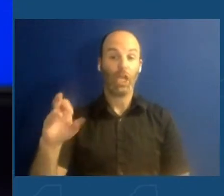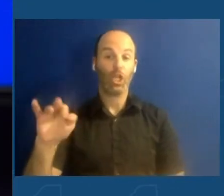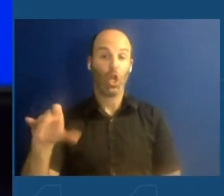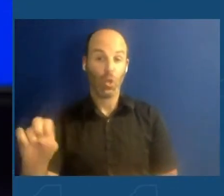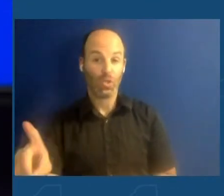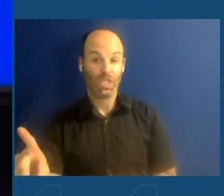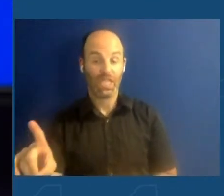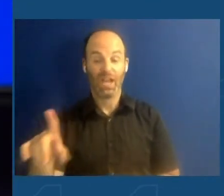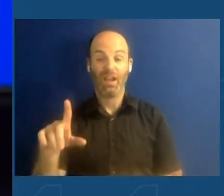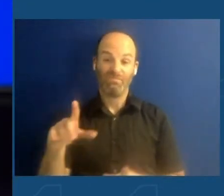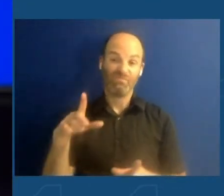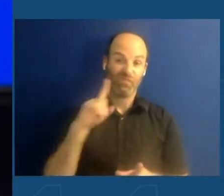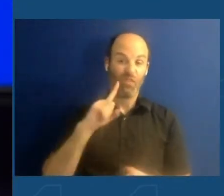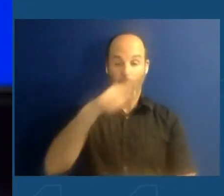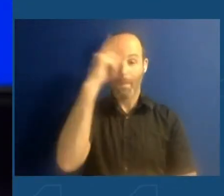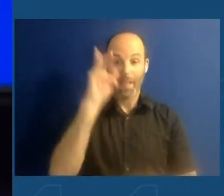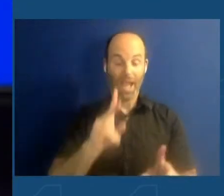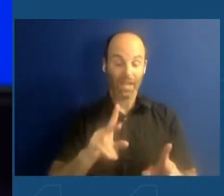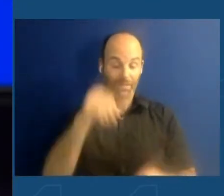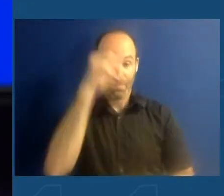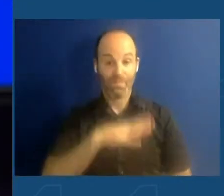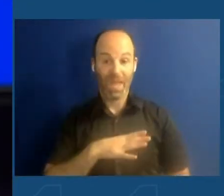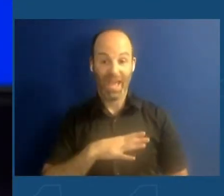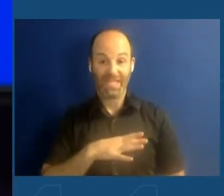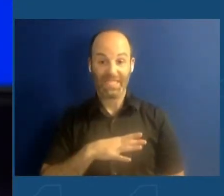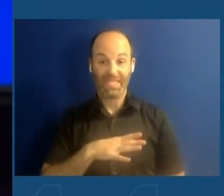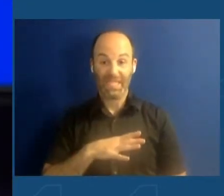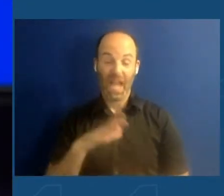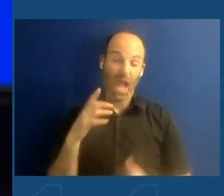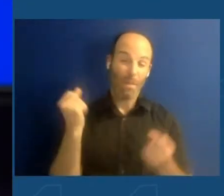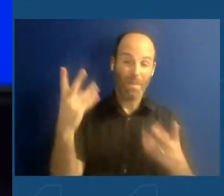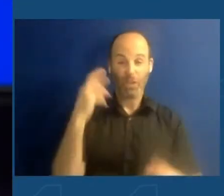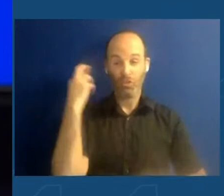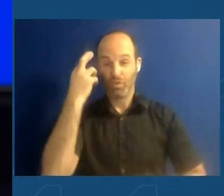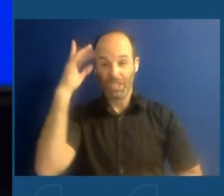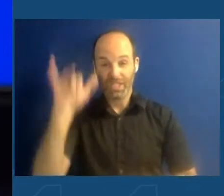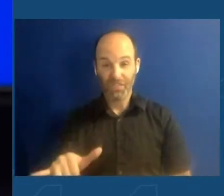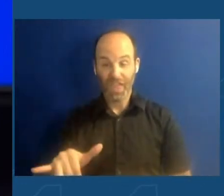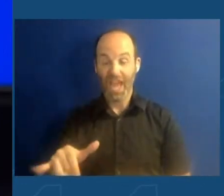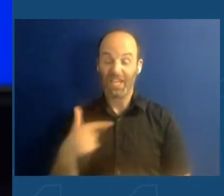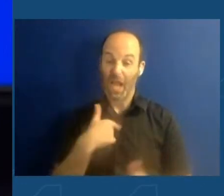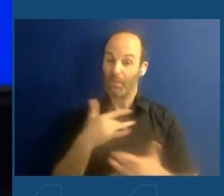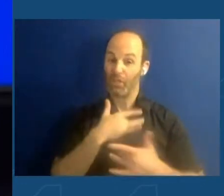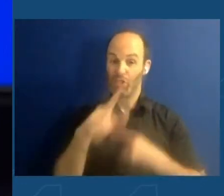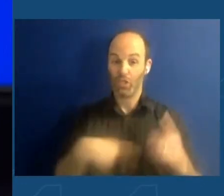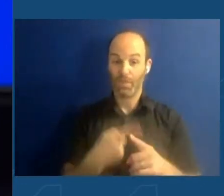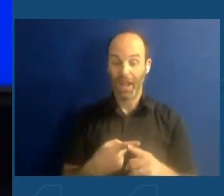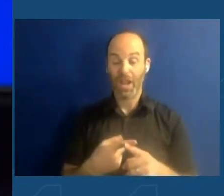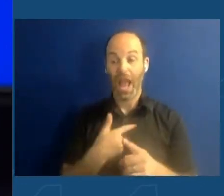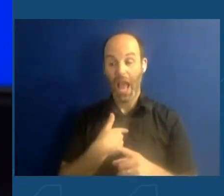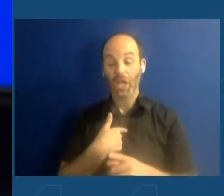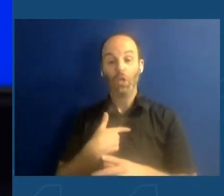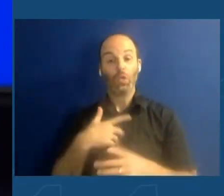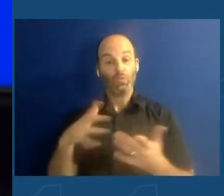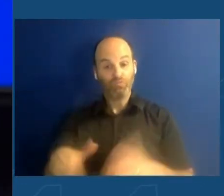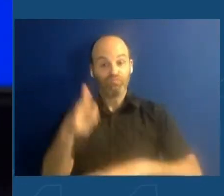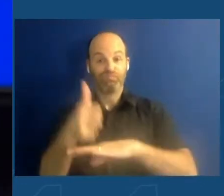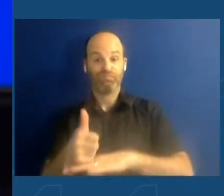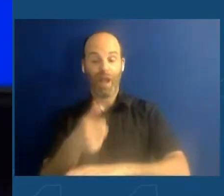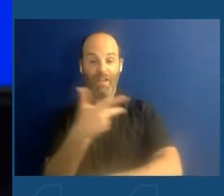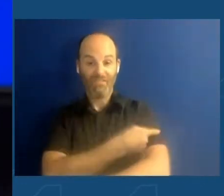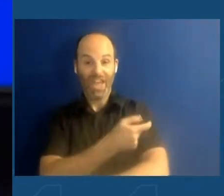concerned, which is why we launched the Vaccine Equity Initiative to work with community-based organizations, that we